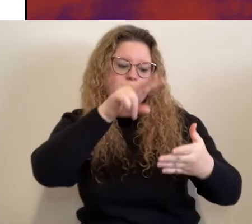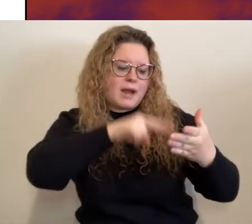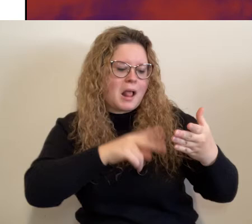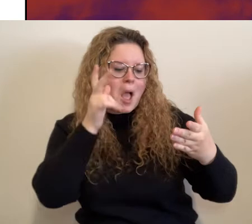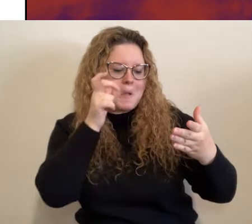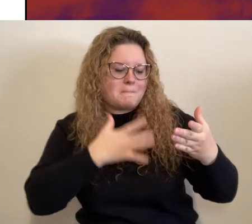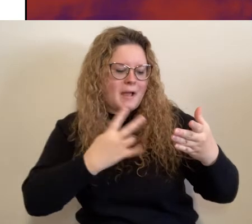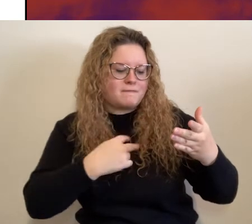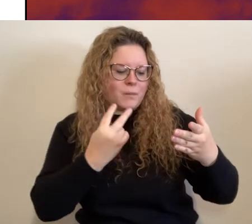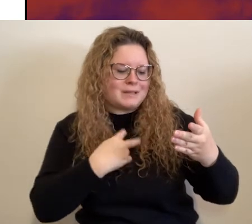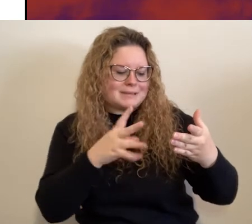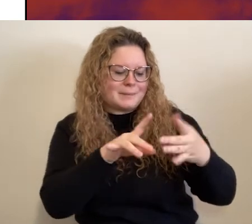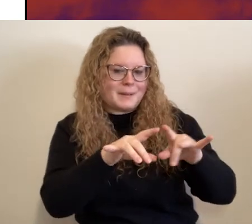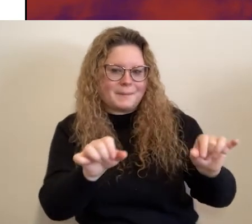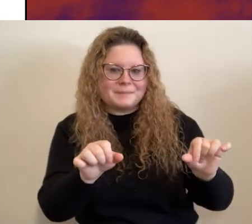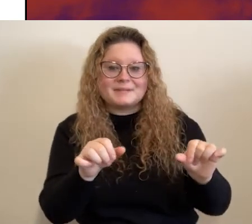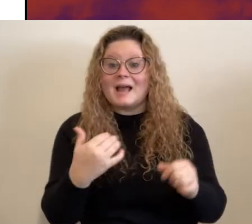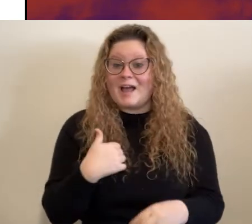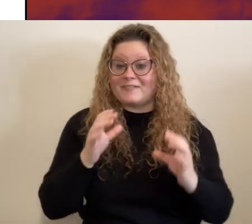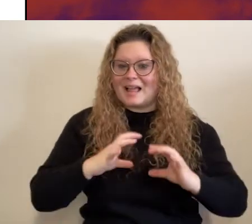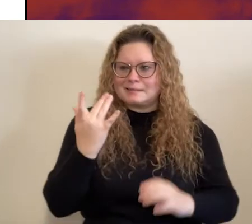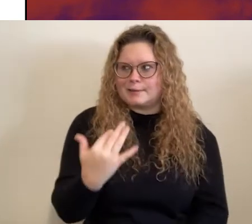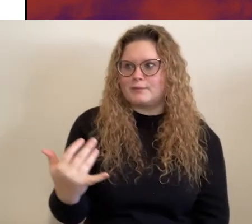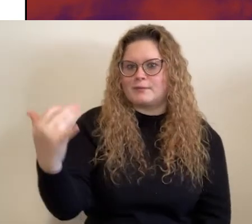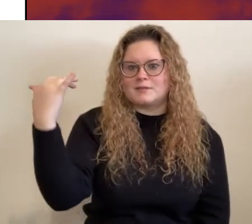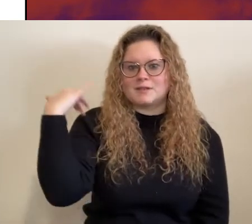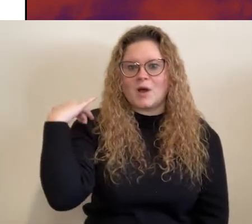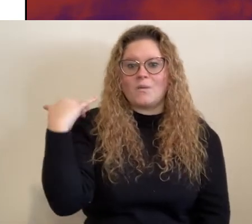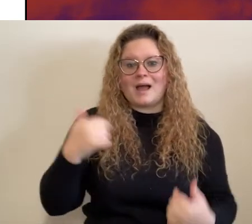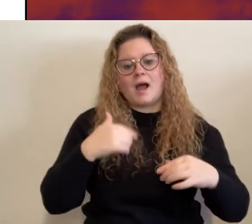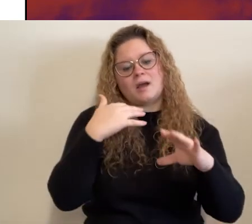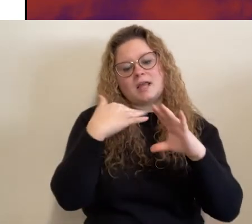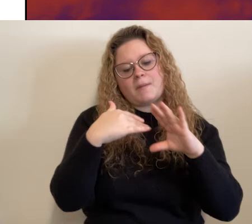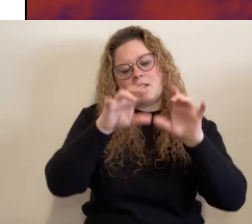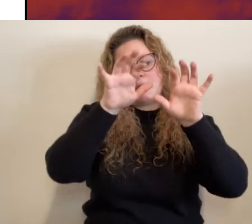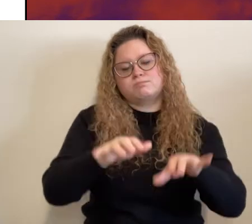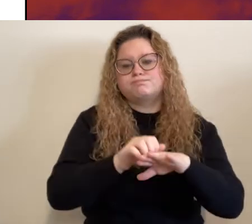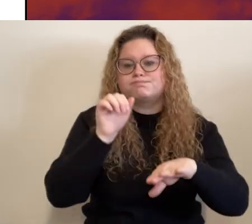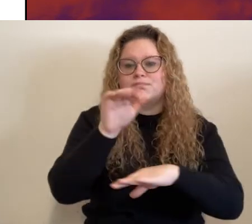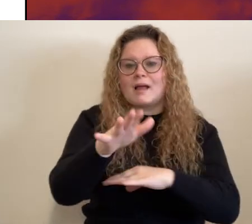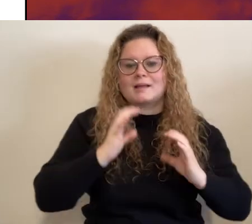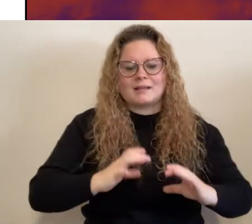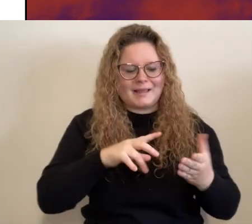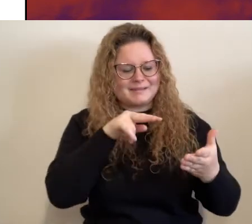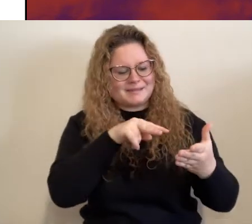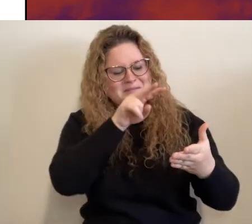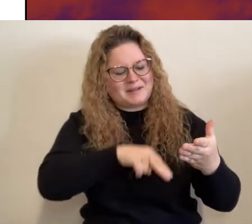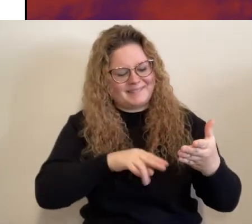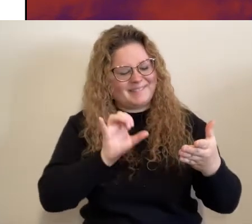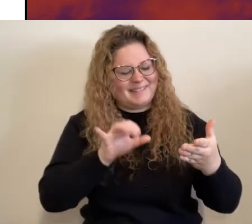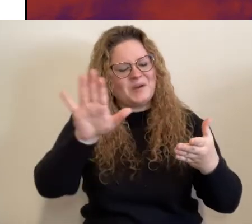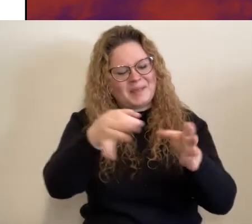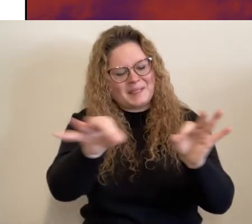like years ago, they're just like, every time I read this, I can hear exactly how you would say it. And that's how we want to leave